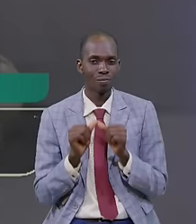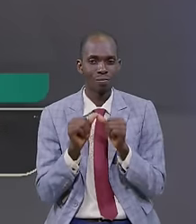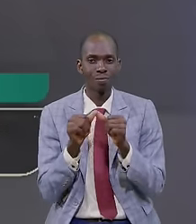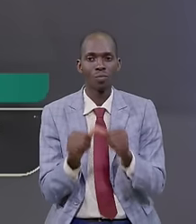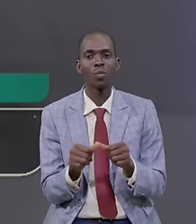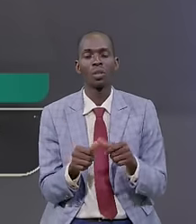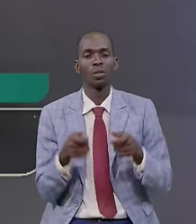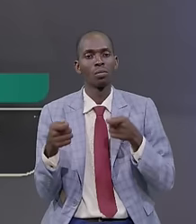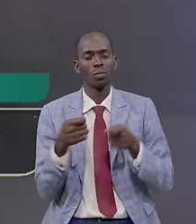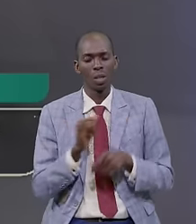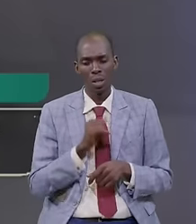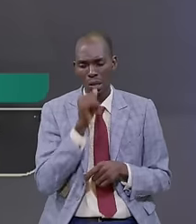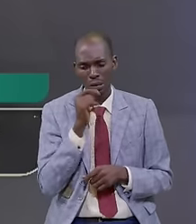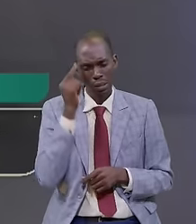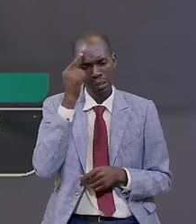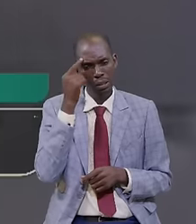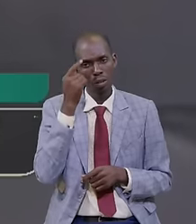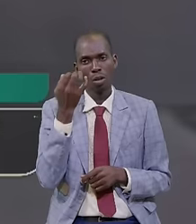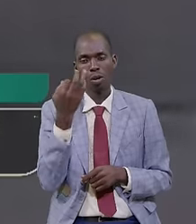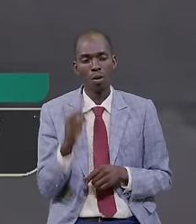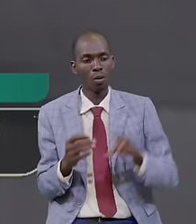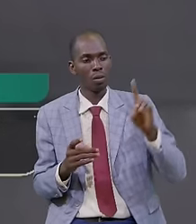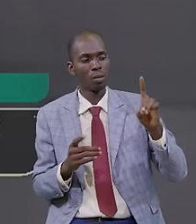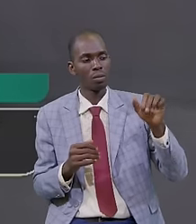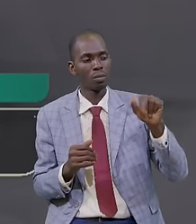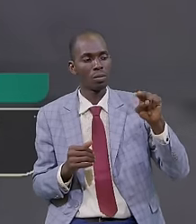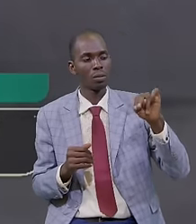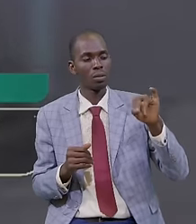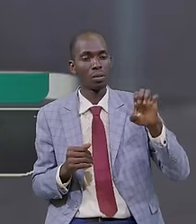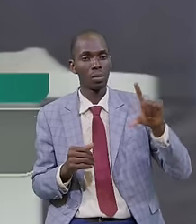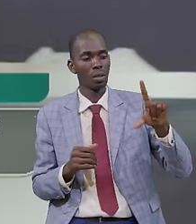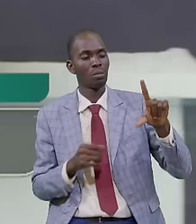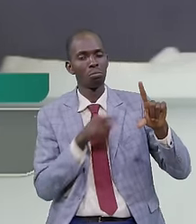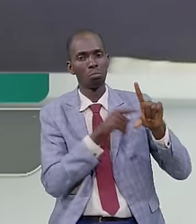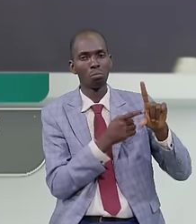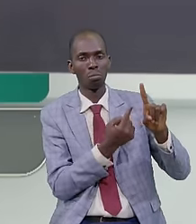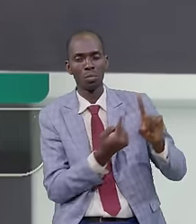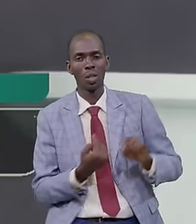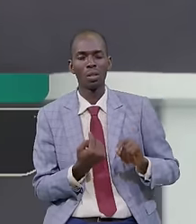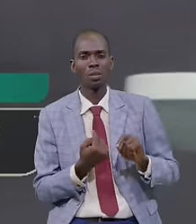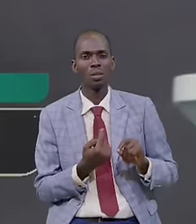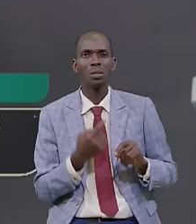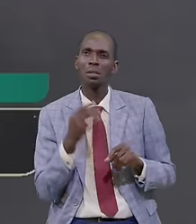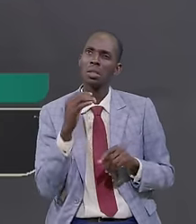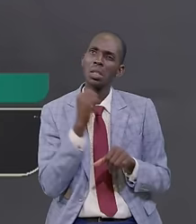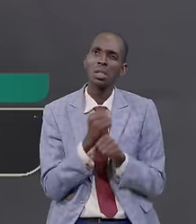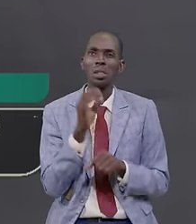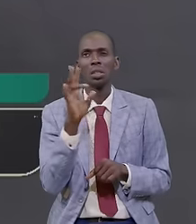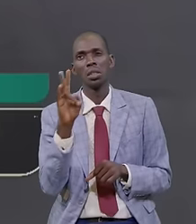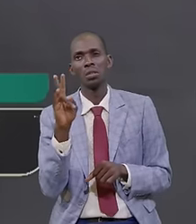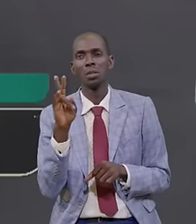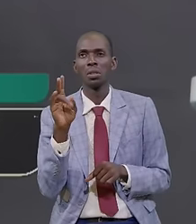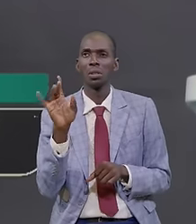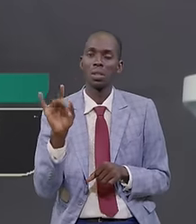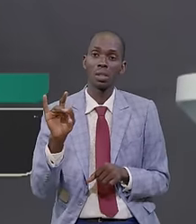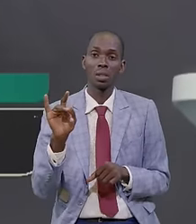I'm thinking of Daniel. Daniel came at the age of 17, 18. He